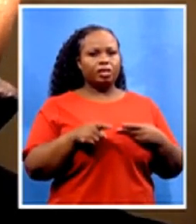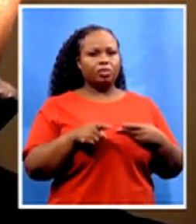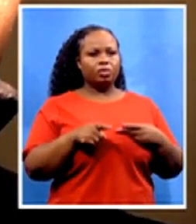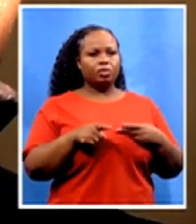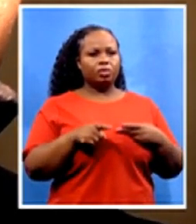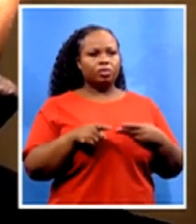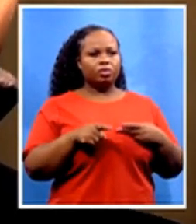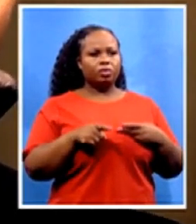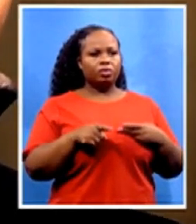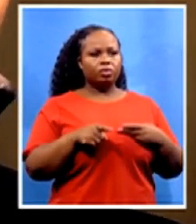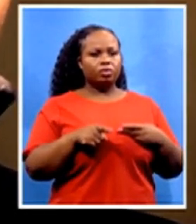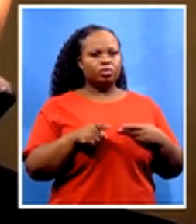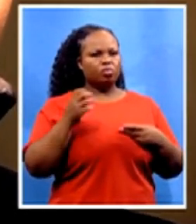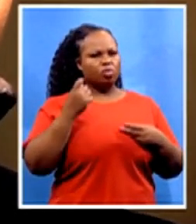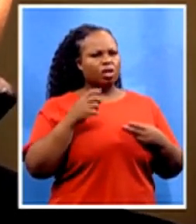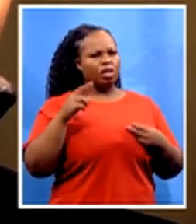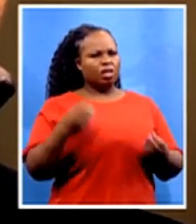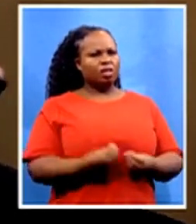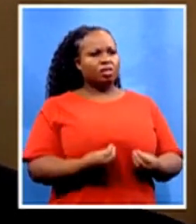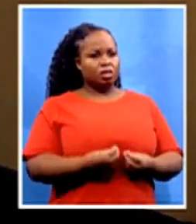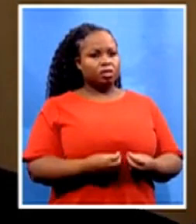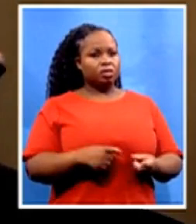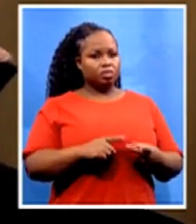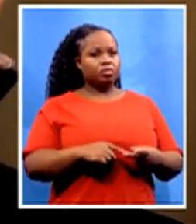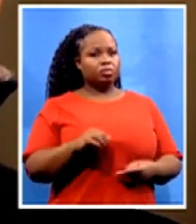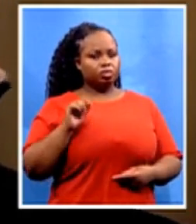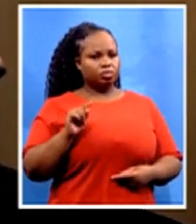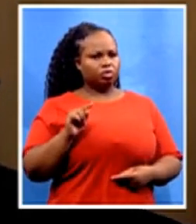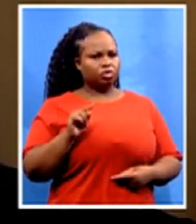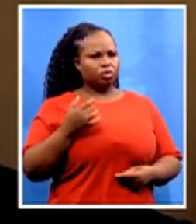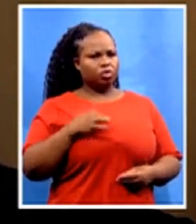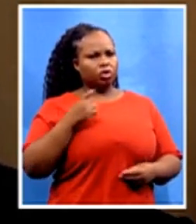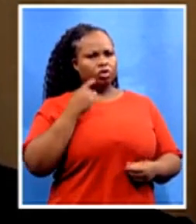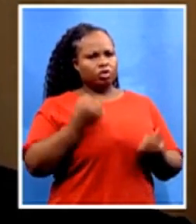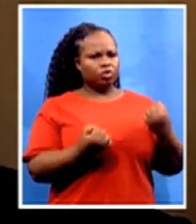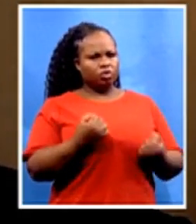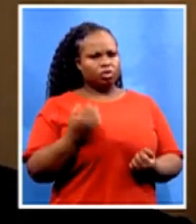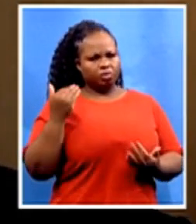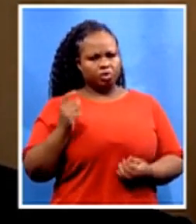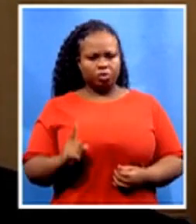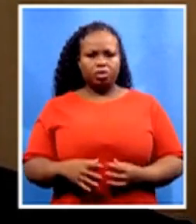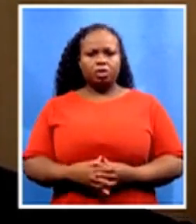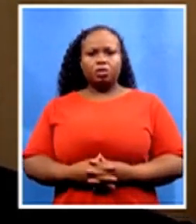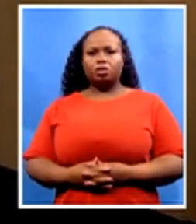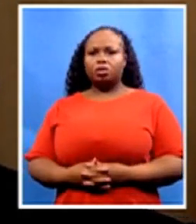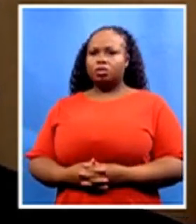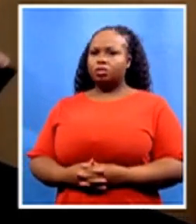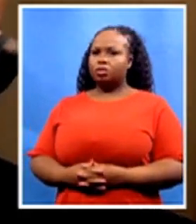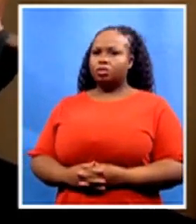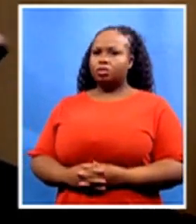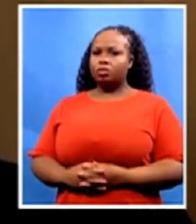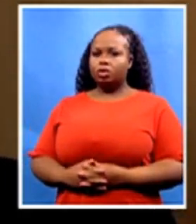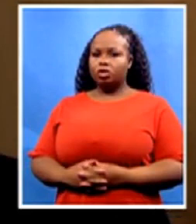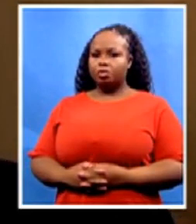se letetse le gono ka mo court silindele nje umthetho indima yawo thatha